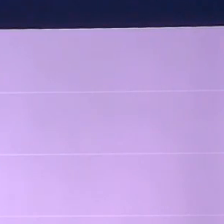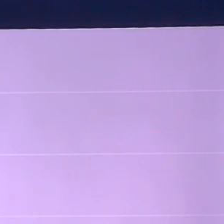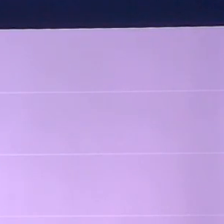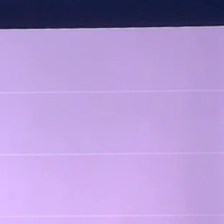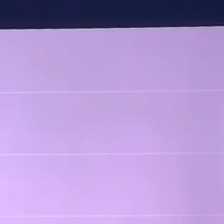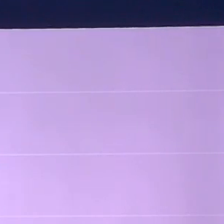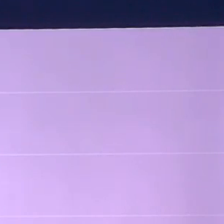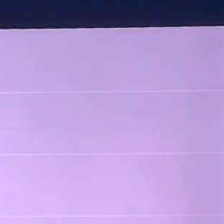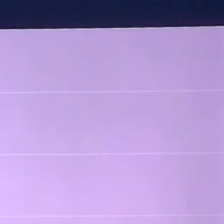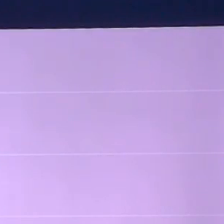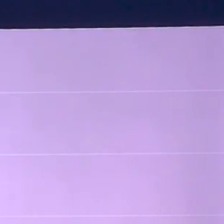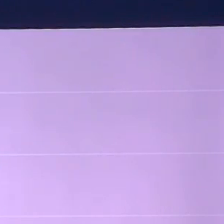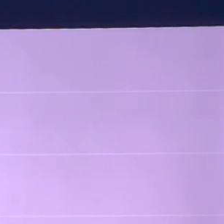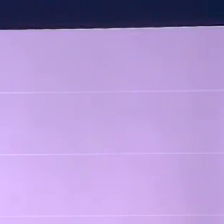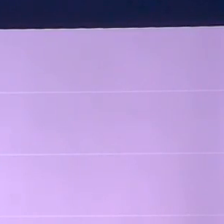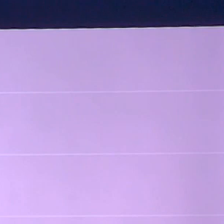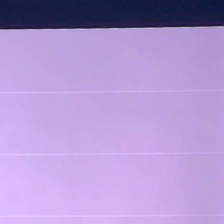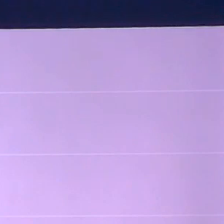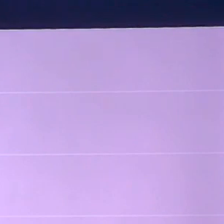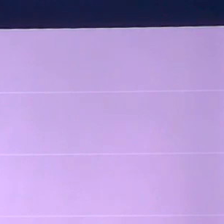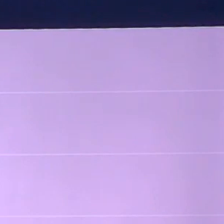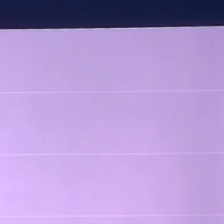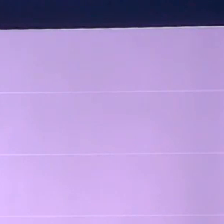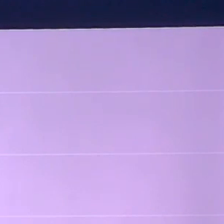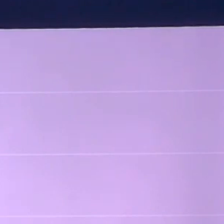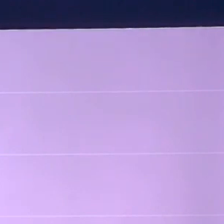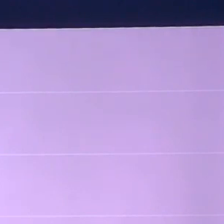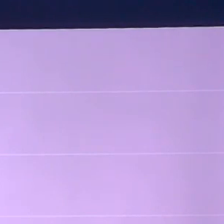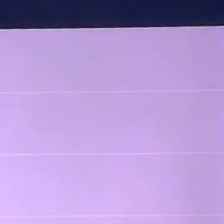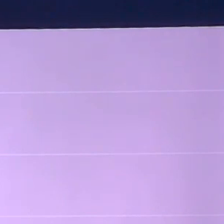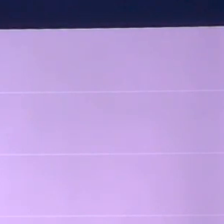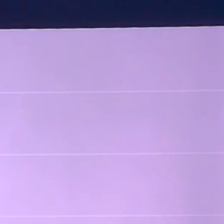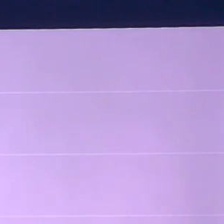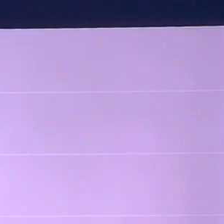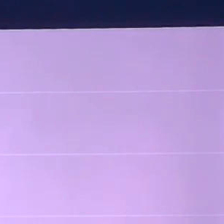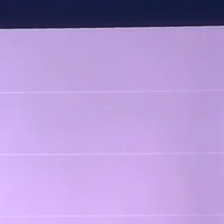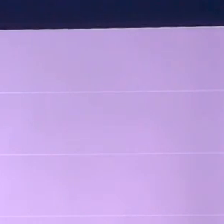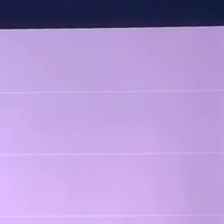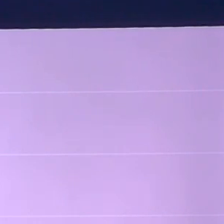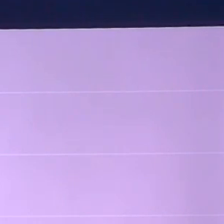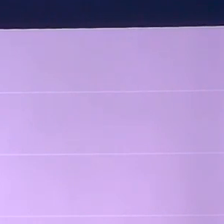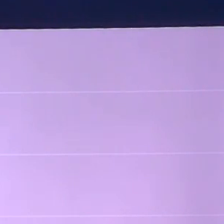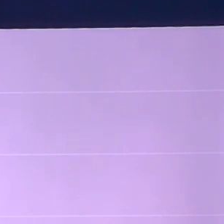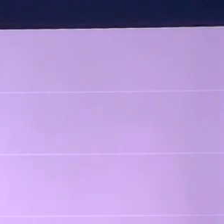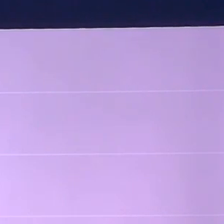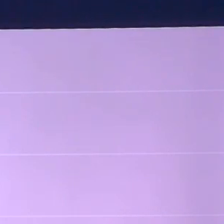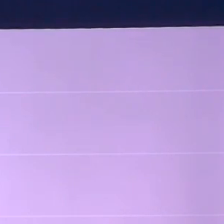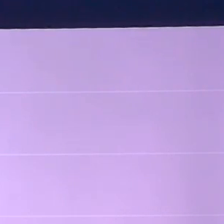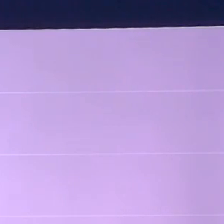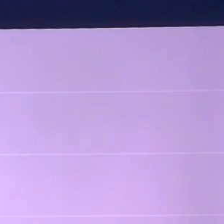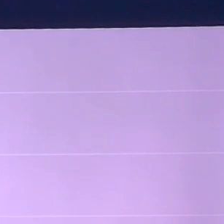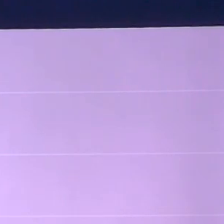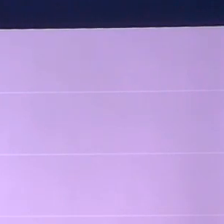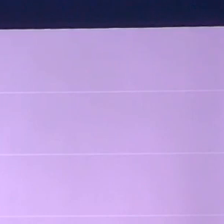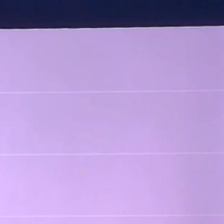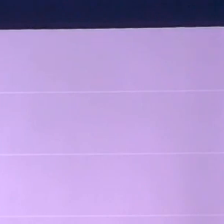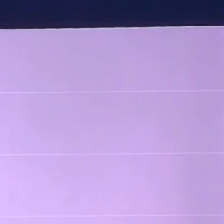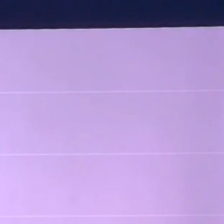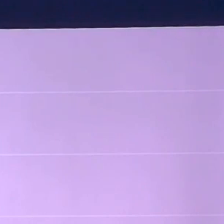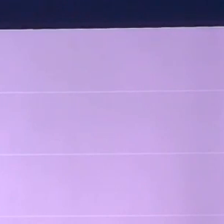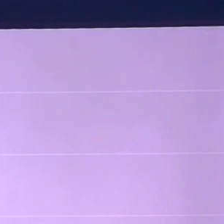the 25th, we have a 7. April the 26th through May the 2nd, we have a total of